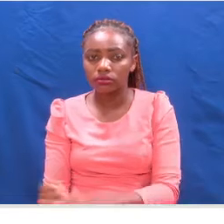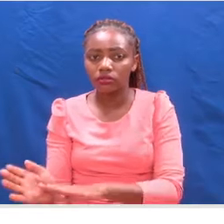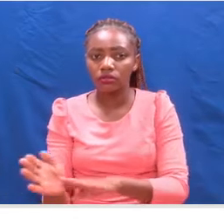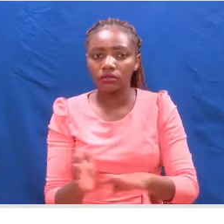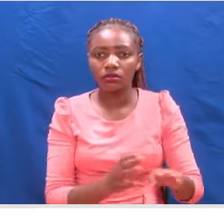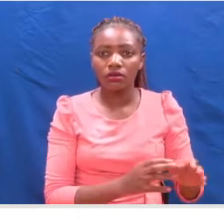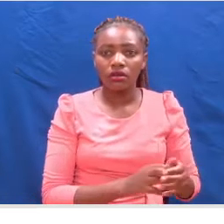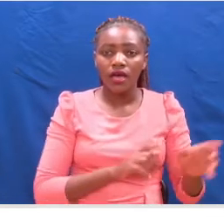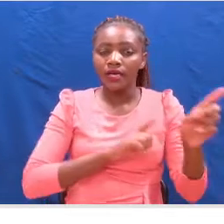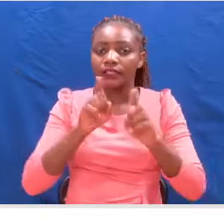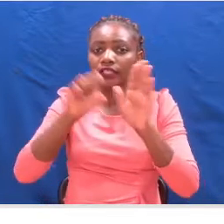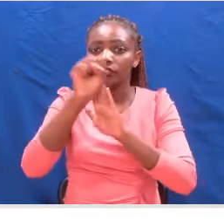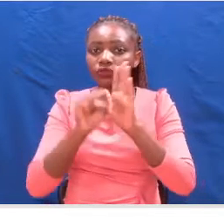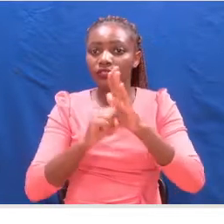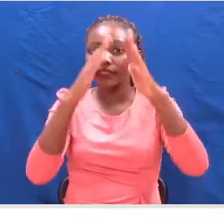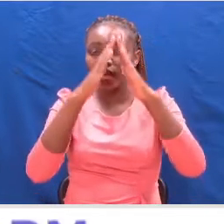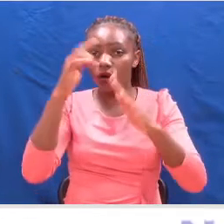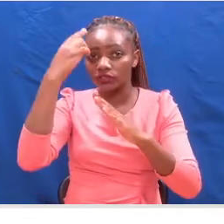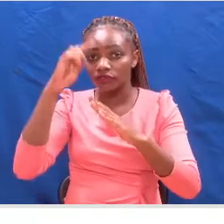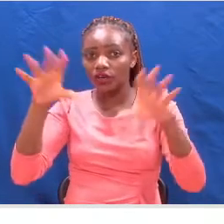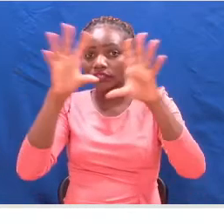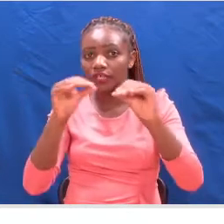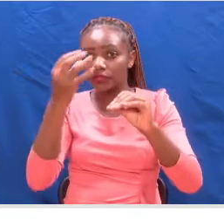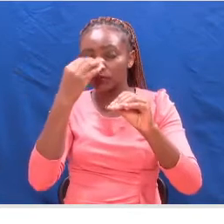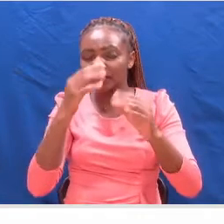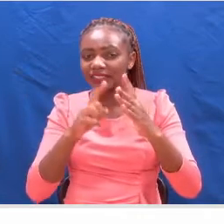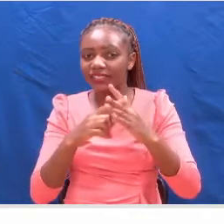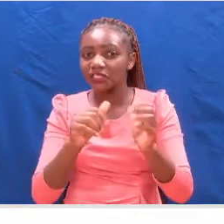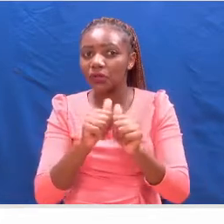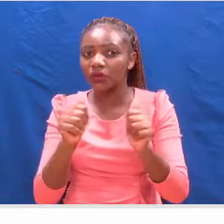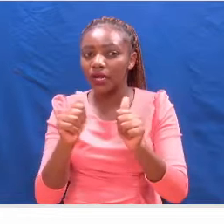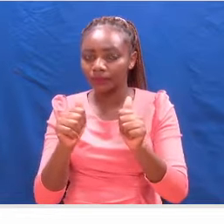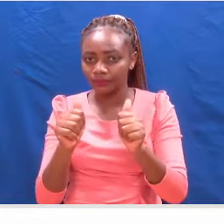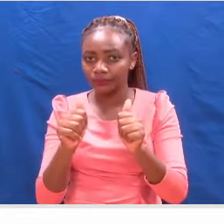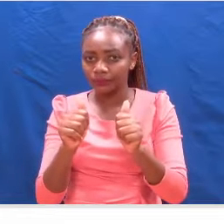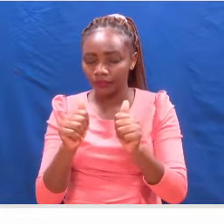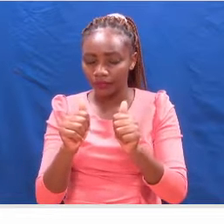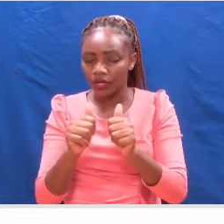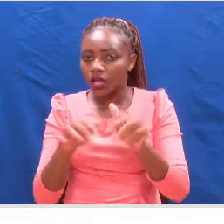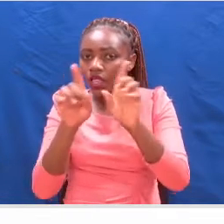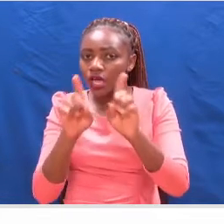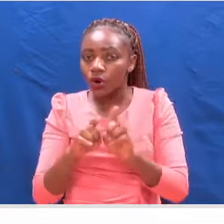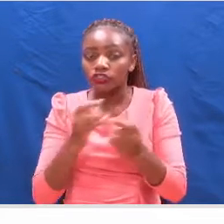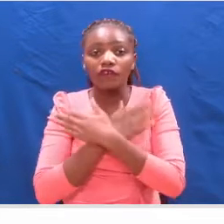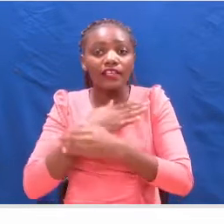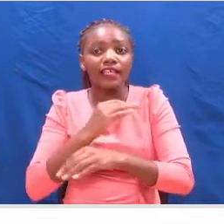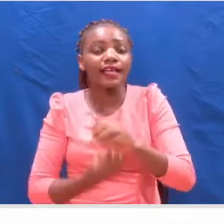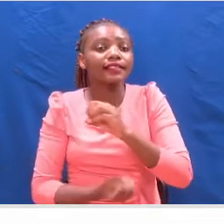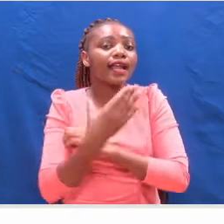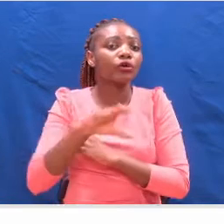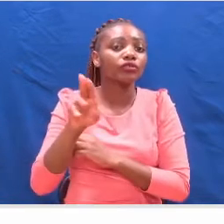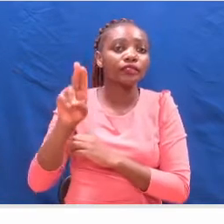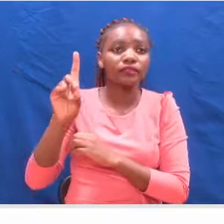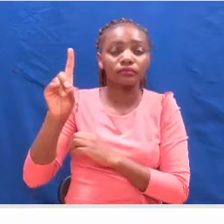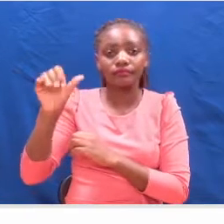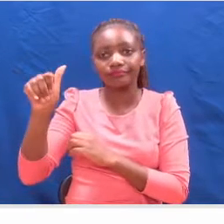The State House for Deputy President William Ruto seems to have taken shape with his allies launching United Democratic Alliance